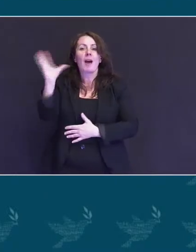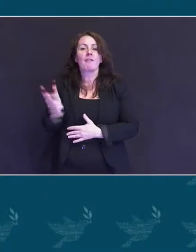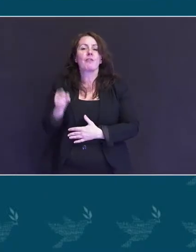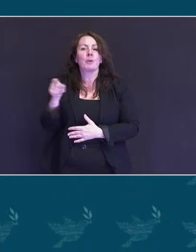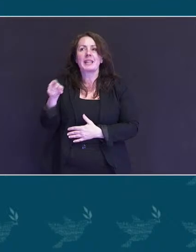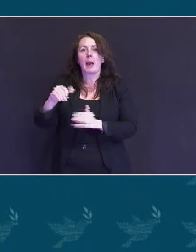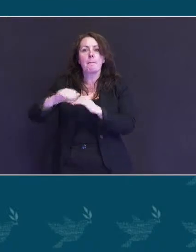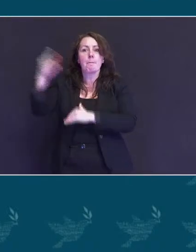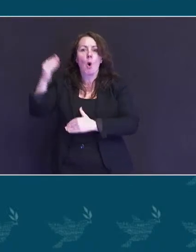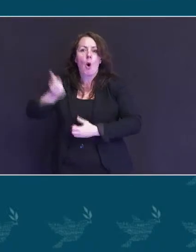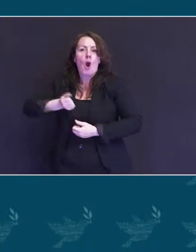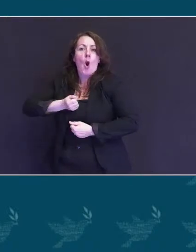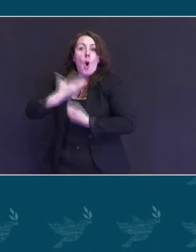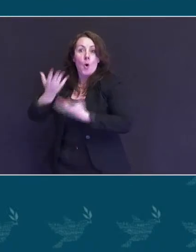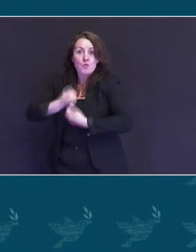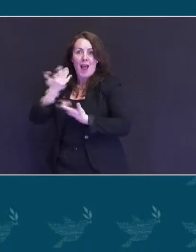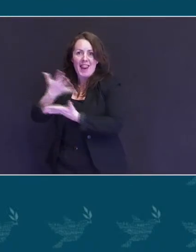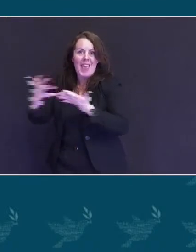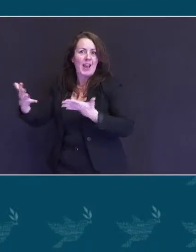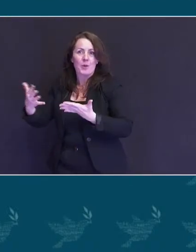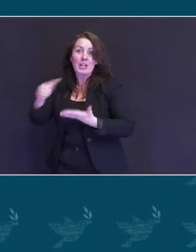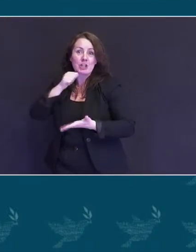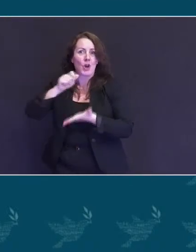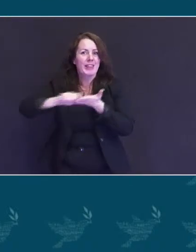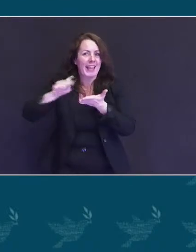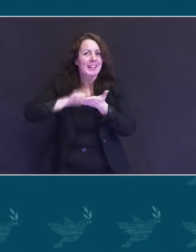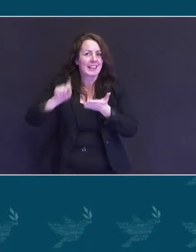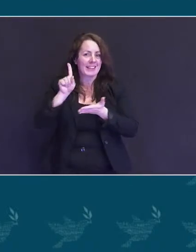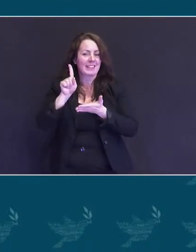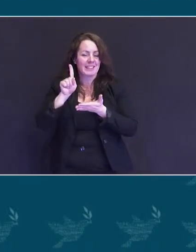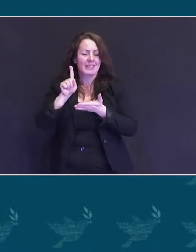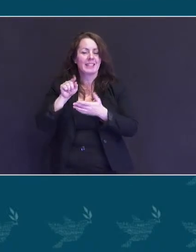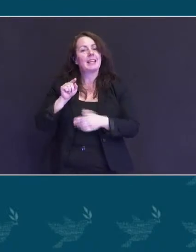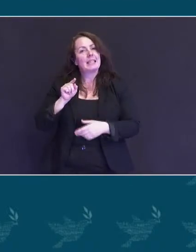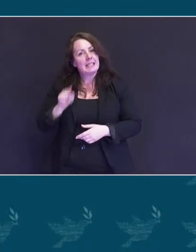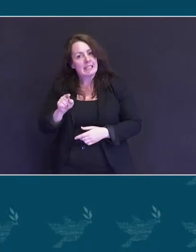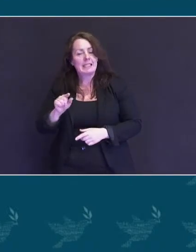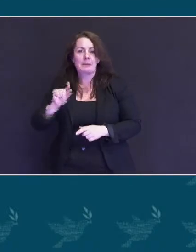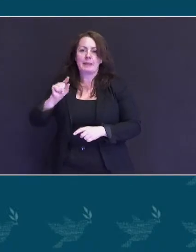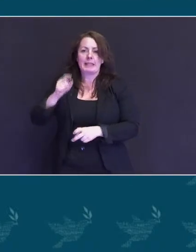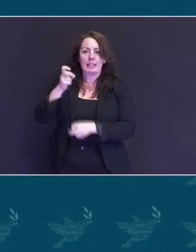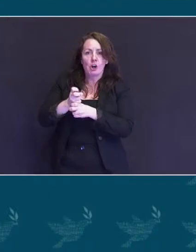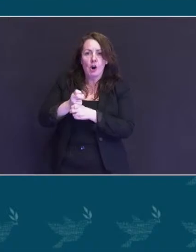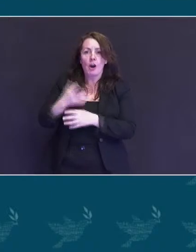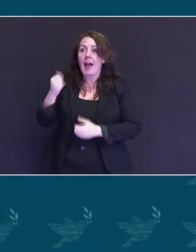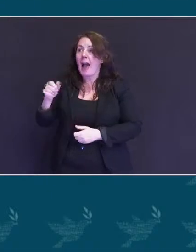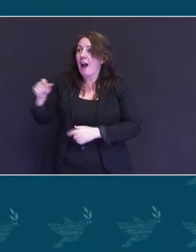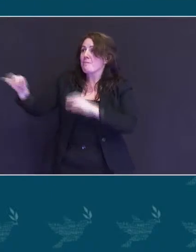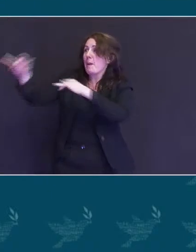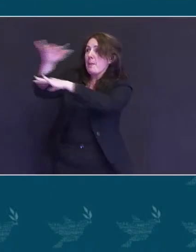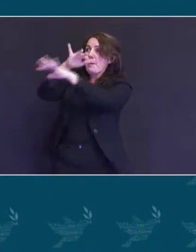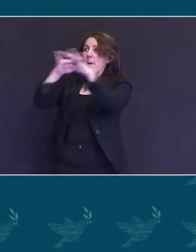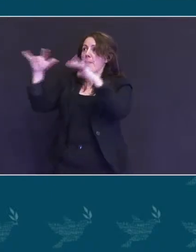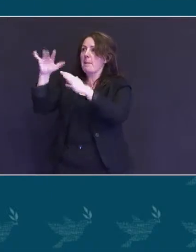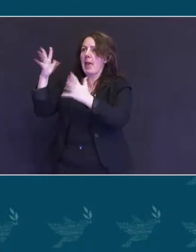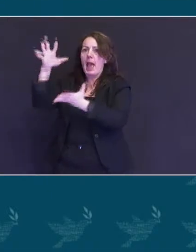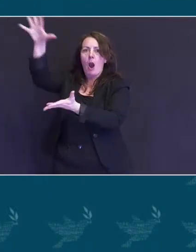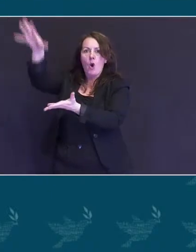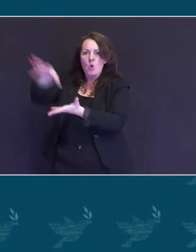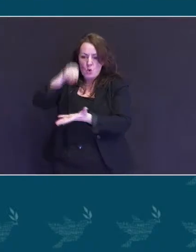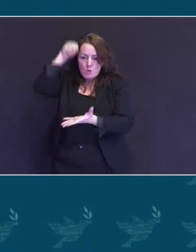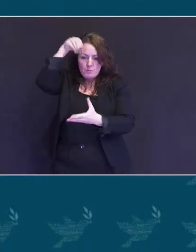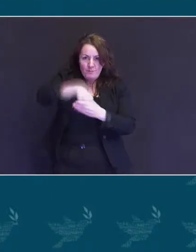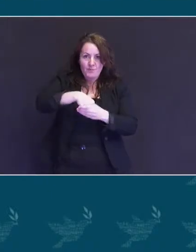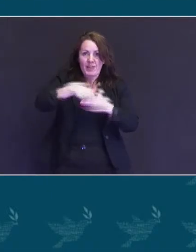also have languages that are mainly oral in nature. We have a lot of endogenous